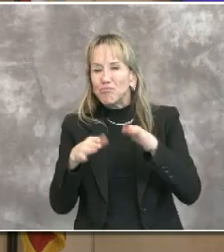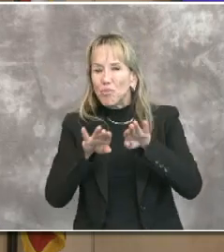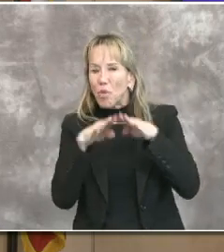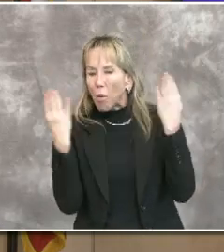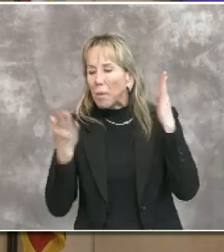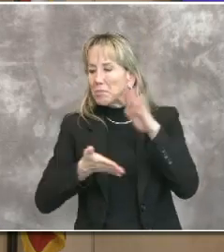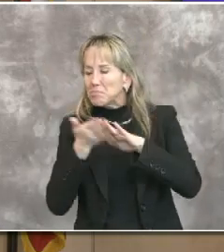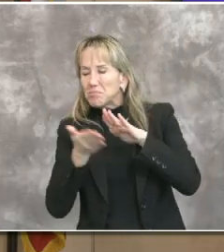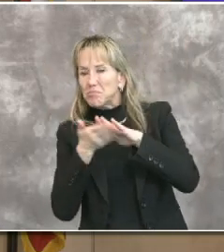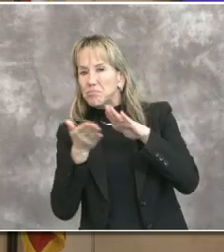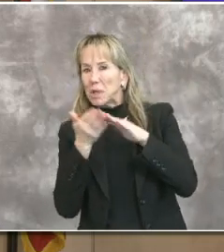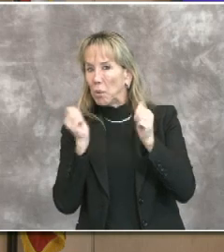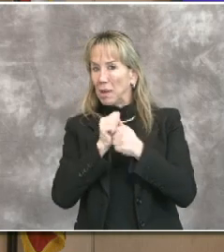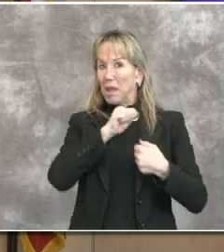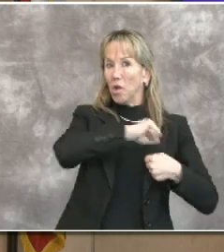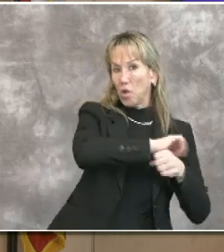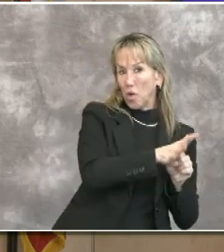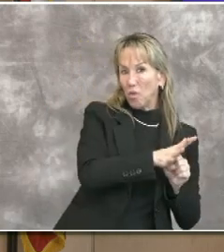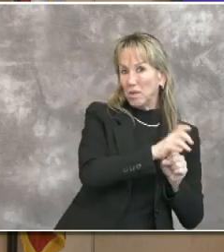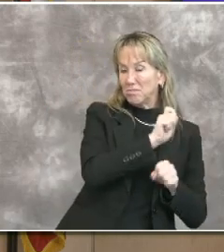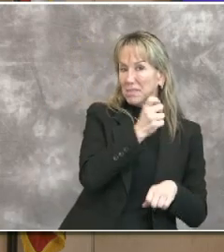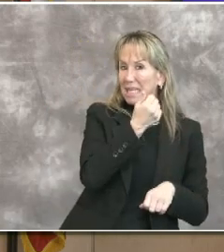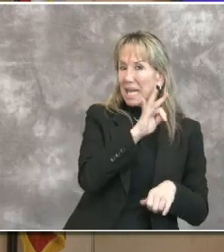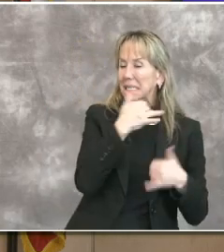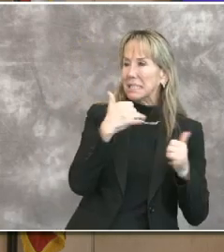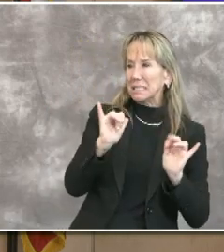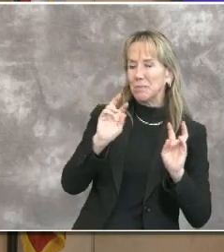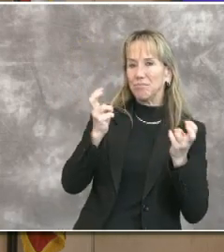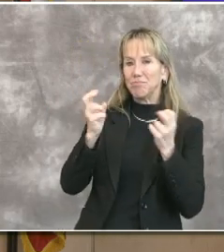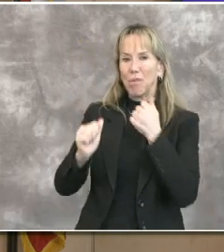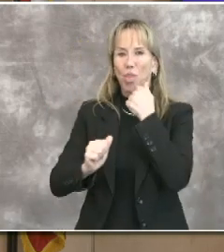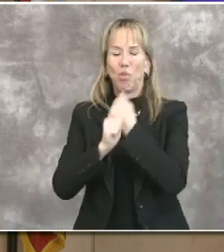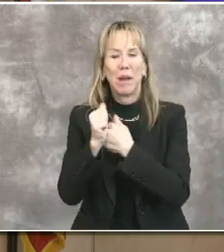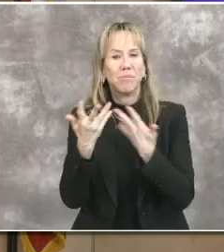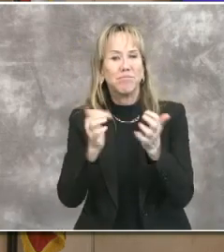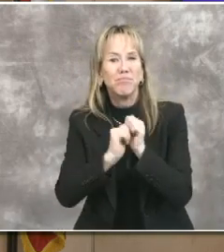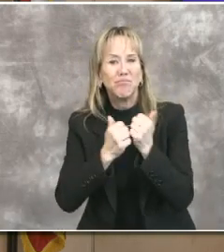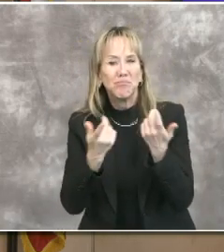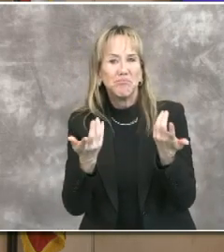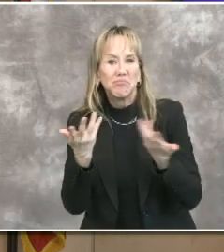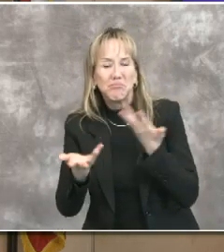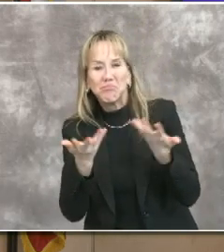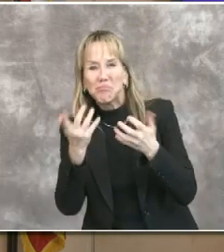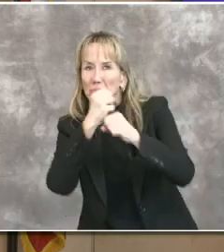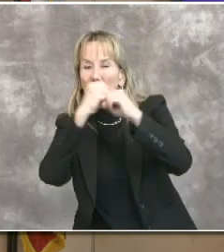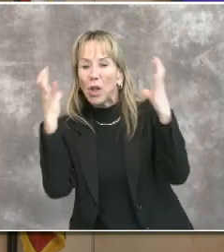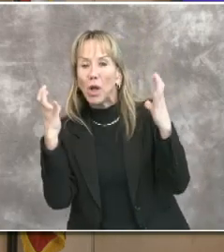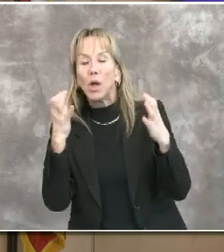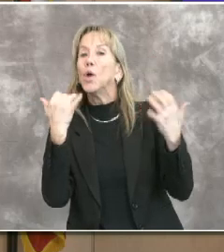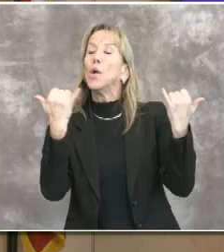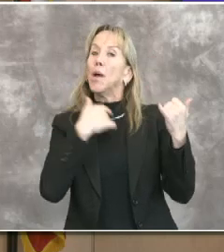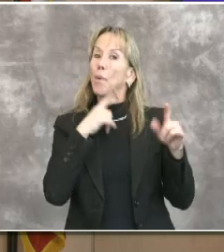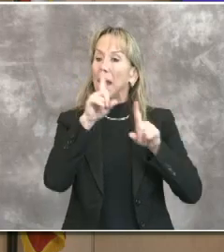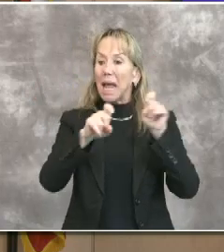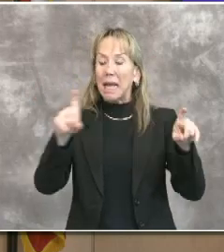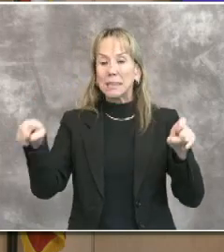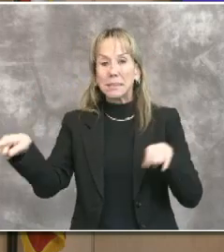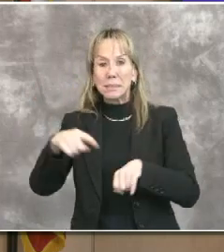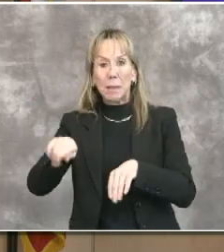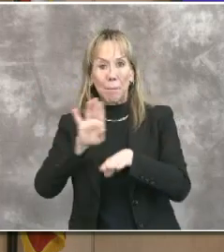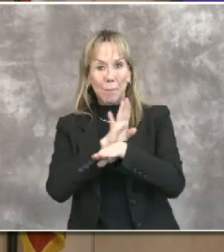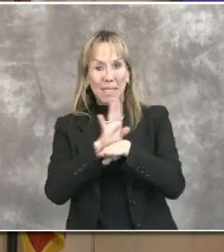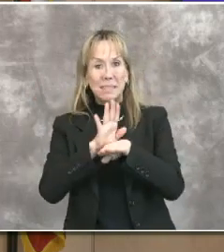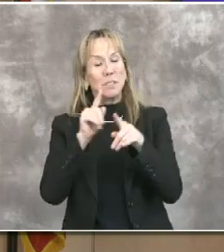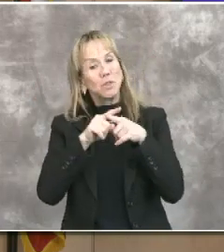COVID-19. We are encouraging businesses to reimagine, to redraw, to revisit what they do in order to achieve